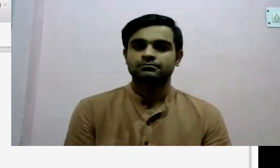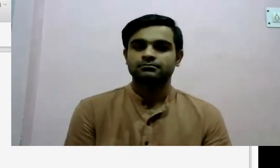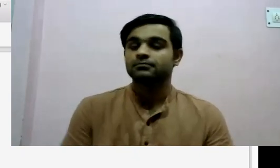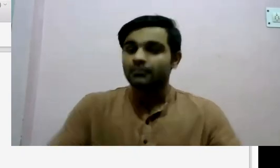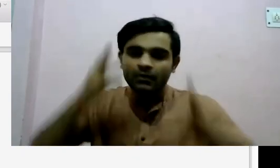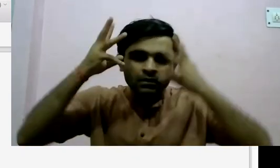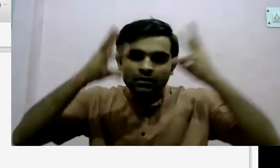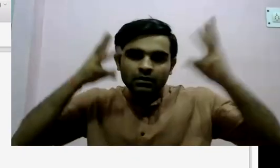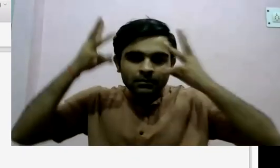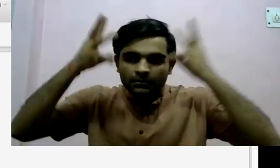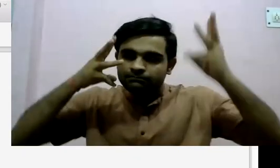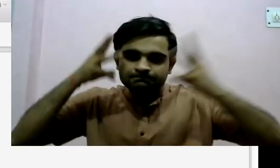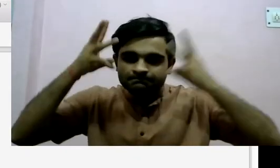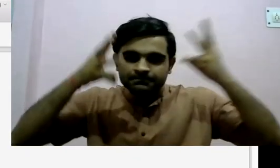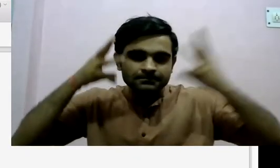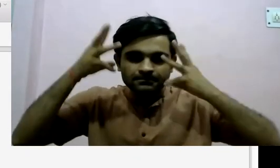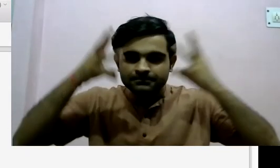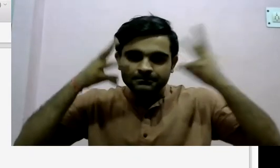Worry.